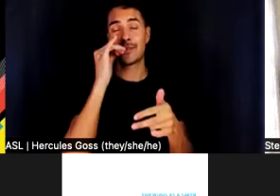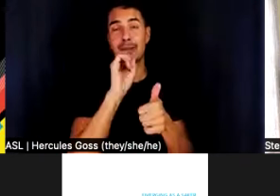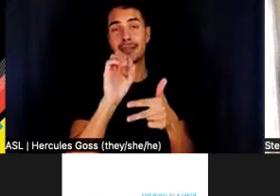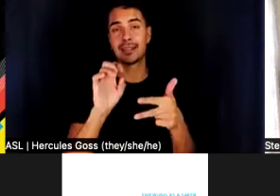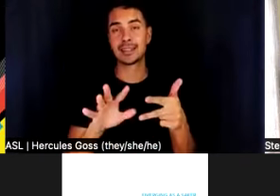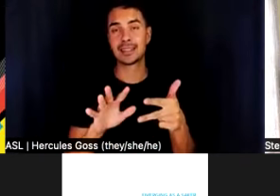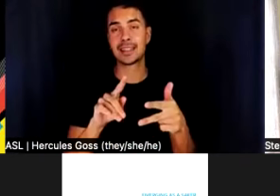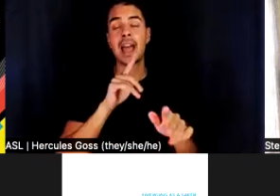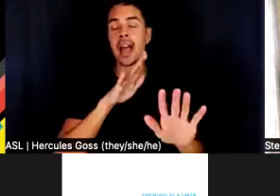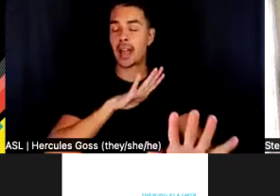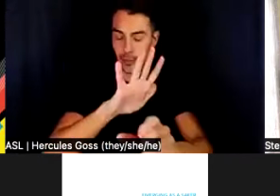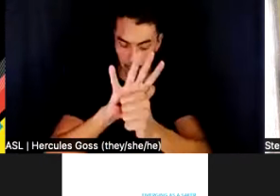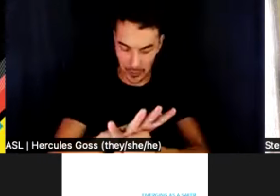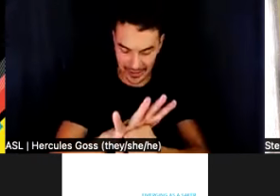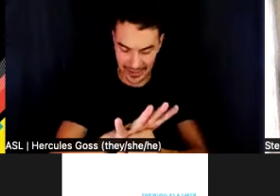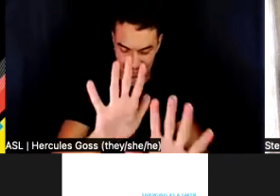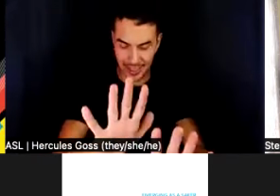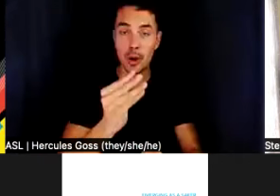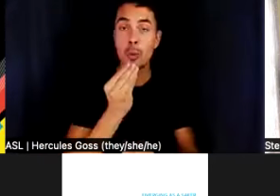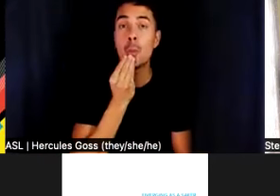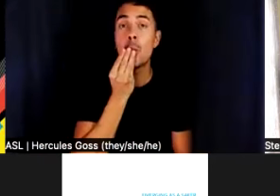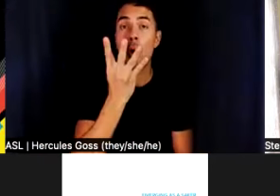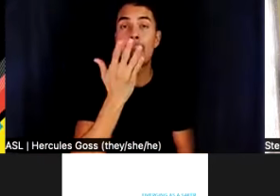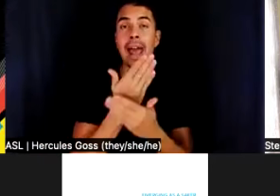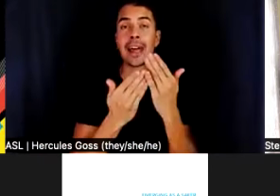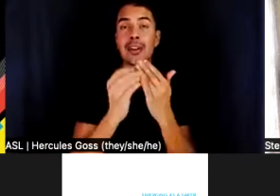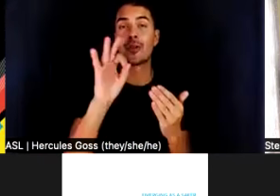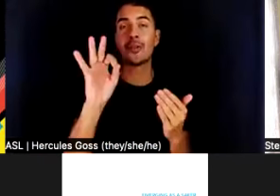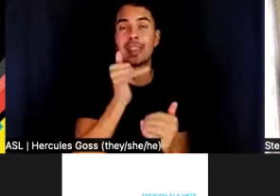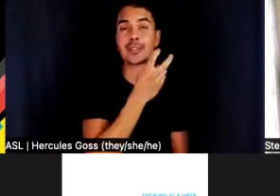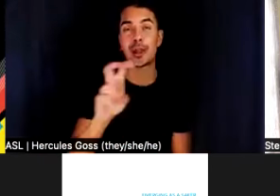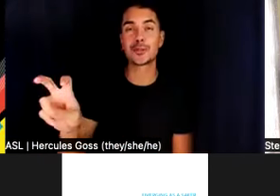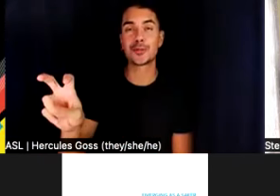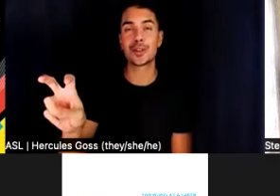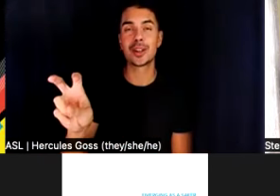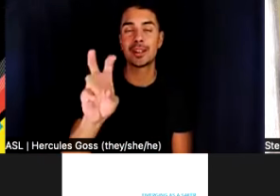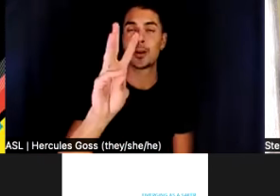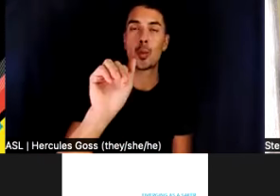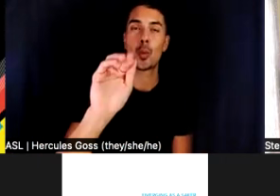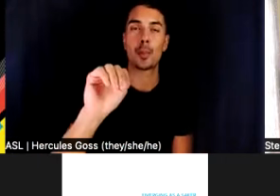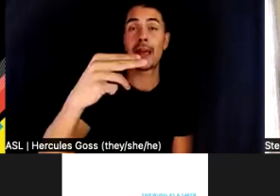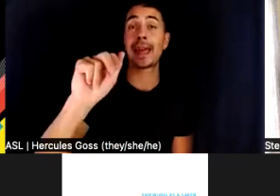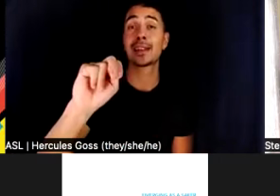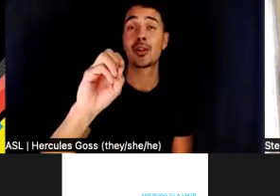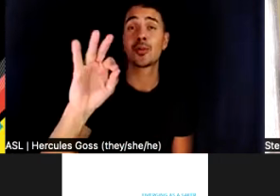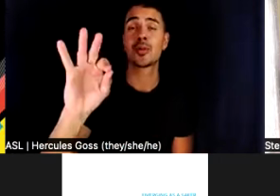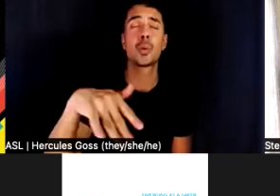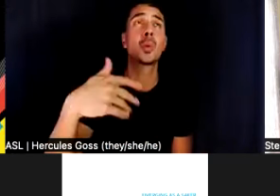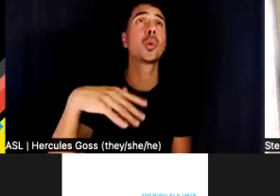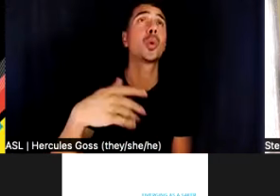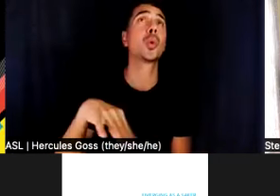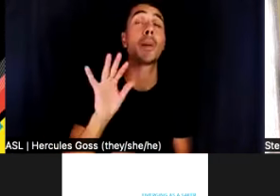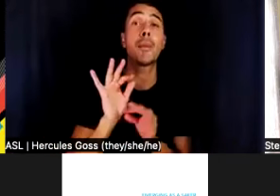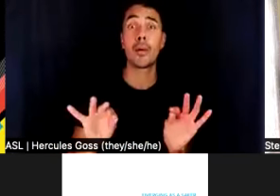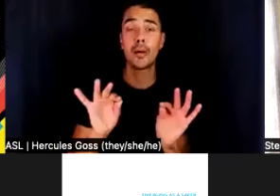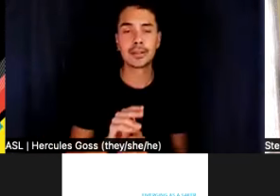stress enough that warm handoff piece too. But then also, we talked a lot about, being an advocate and listening and